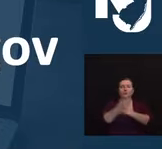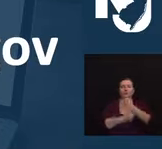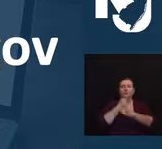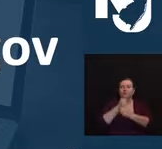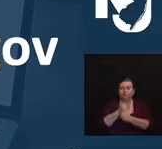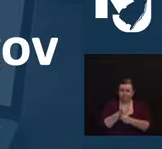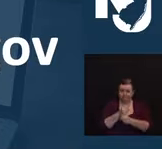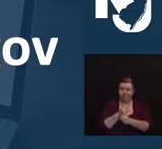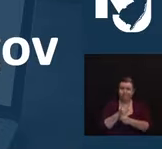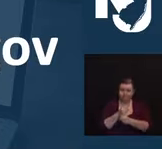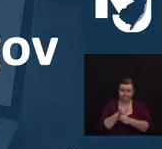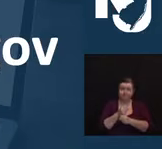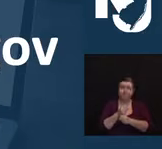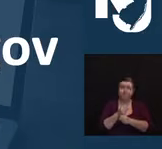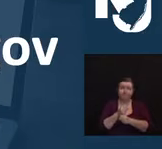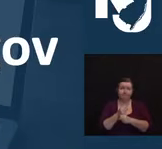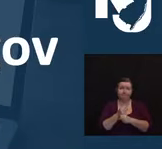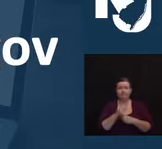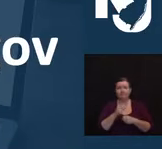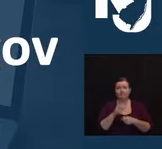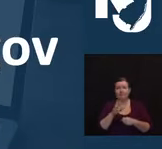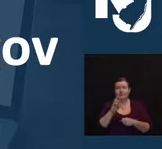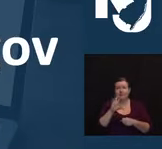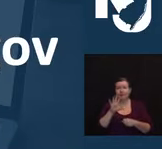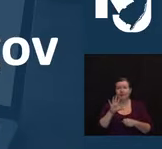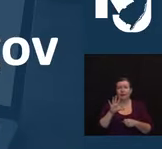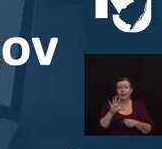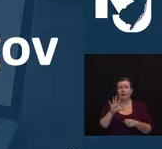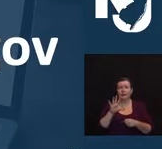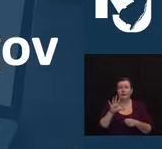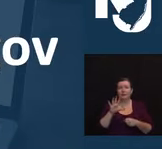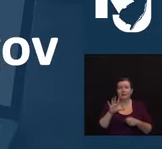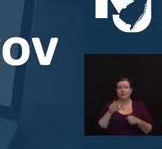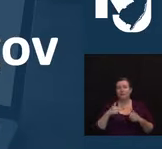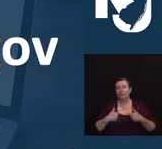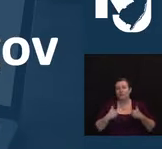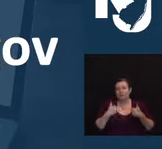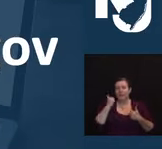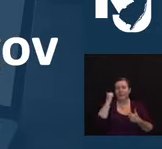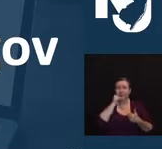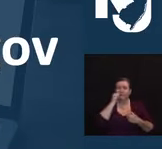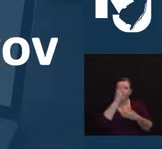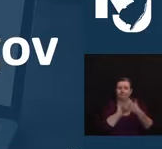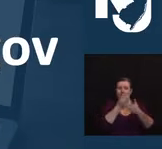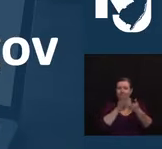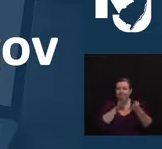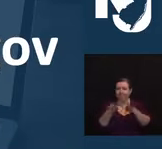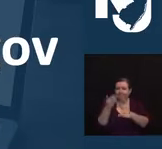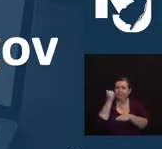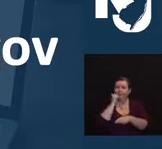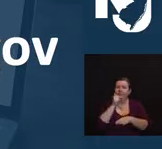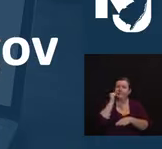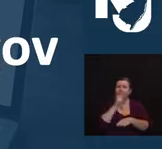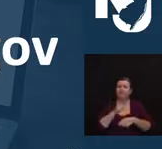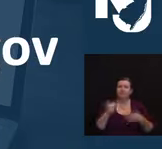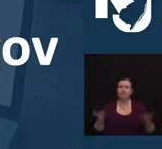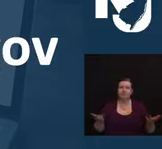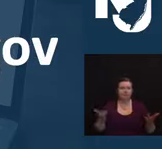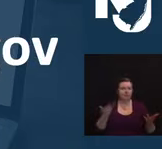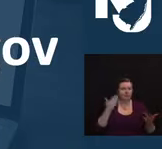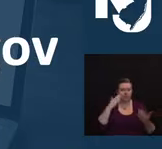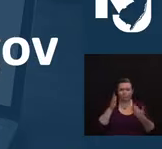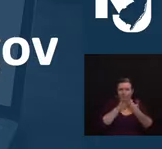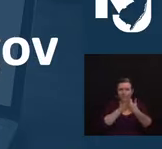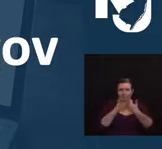per day. And today, we still don't know how many more we will lose and how many more families will be impacted. In memory